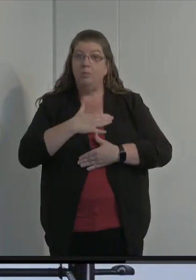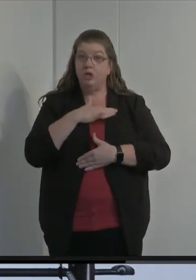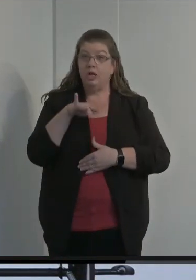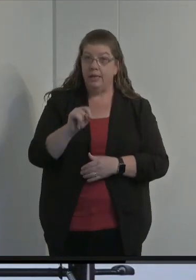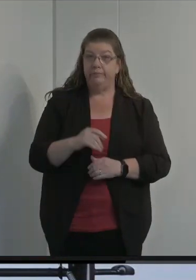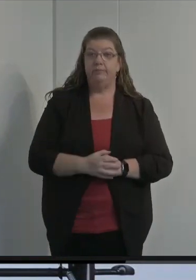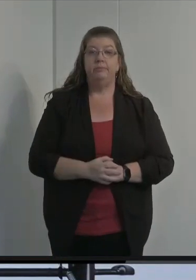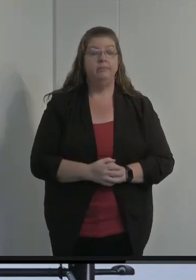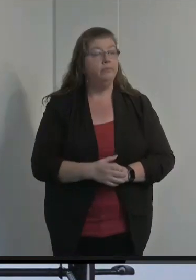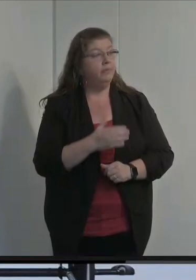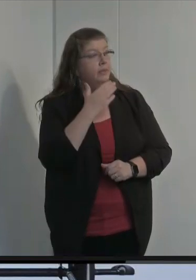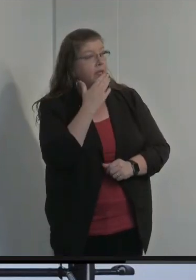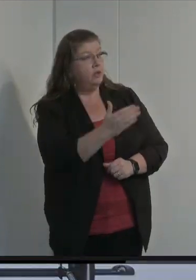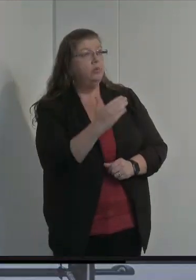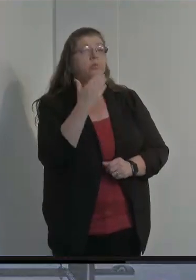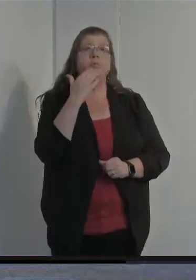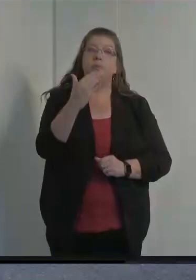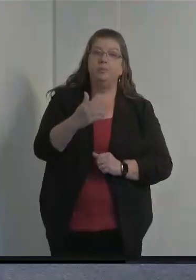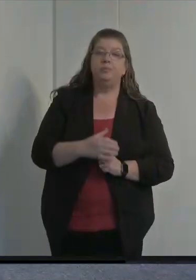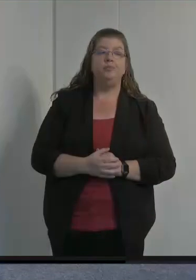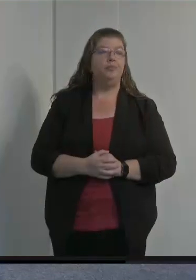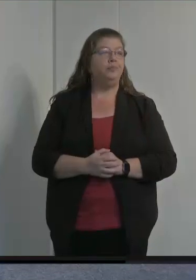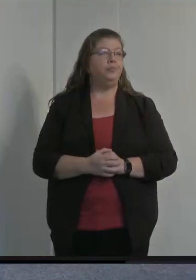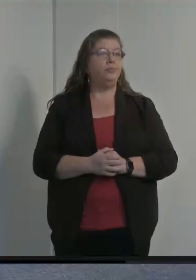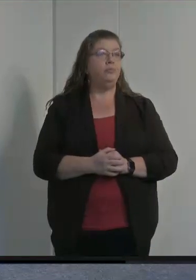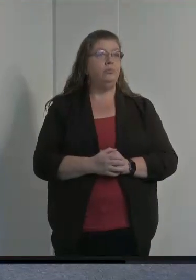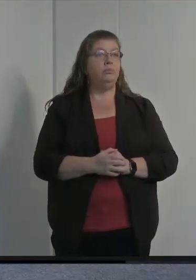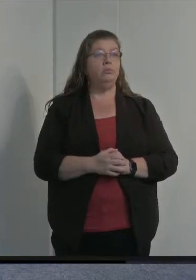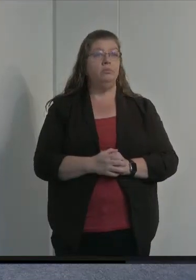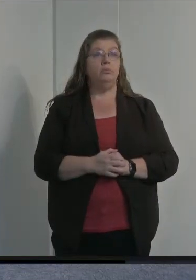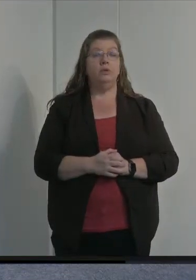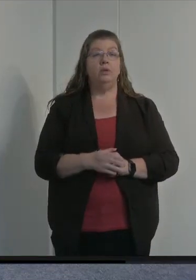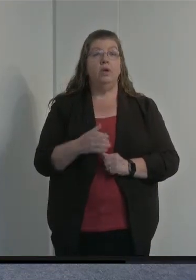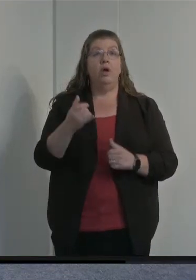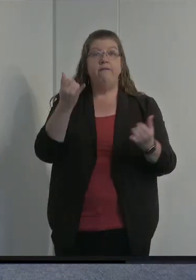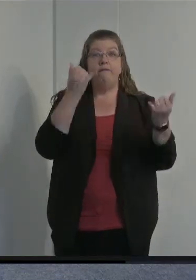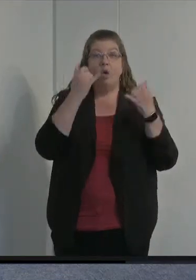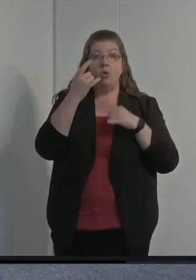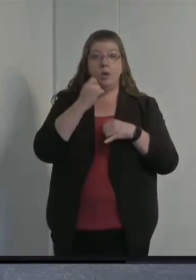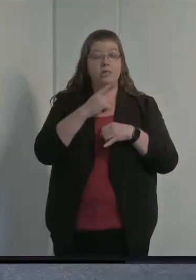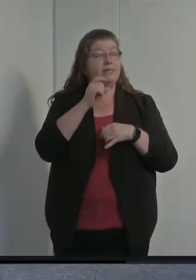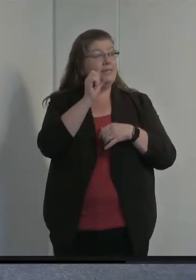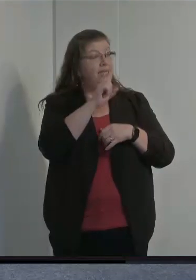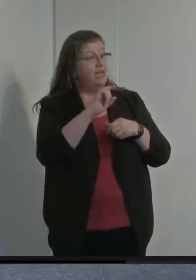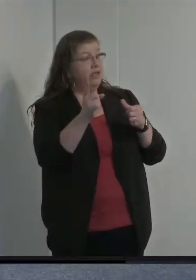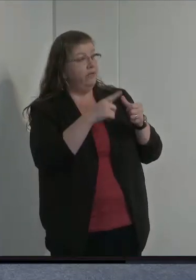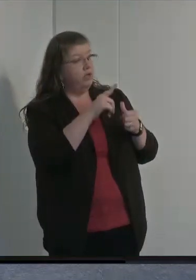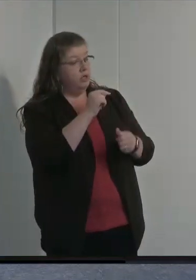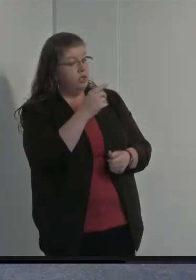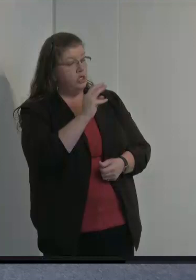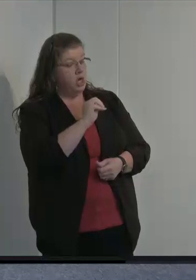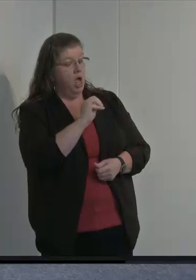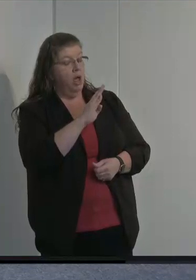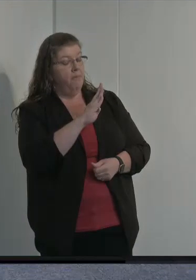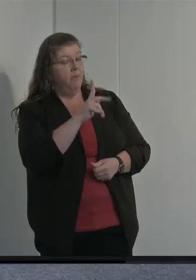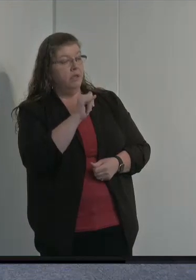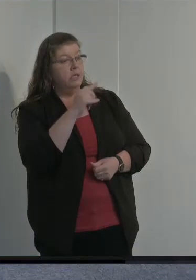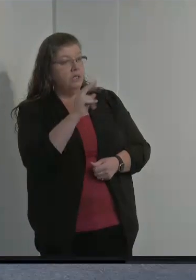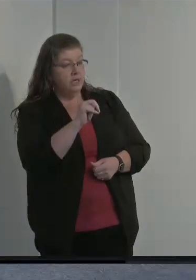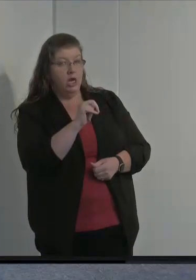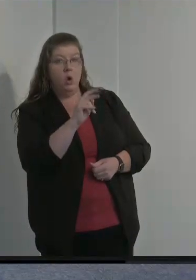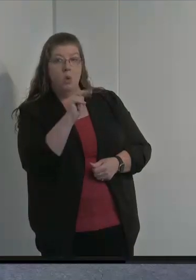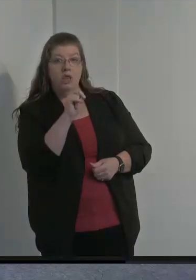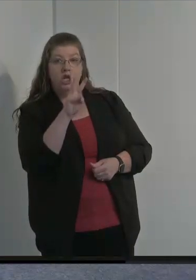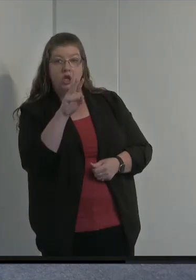you. Thank you, Mr. Devine. Are there questions on the phone? Yes, the first is Tom Bolton with Newshawk, to be followed by